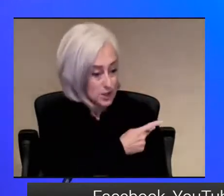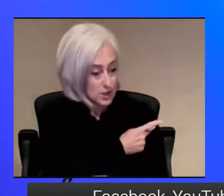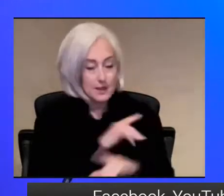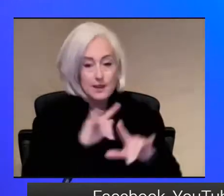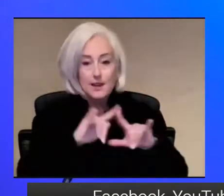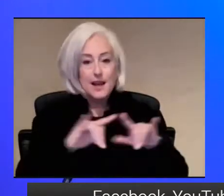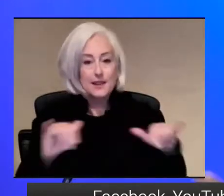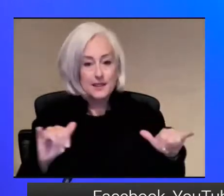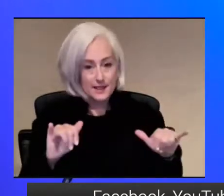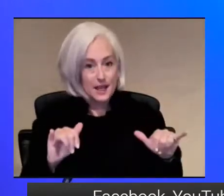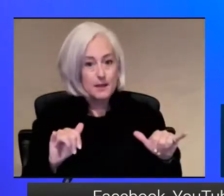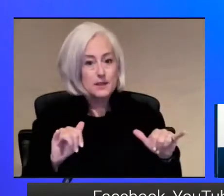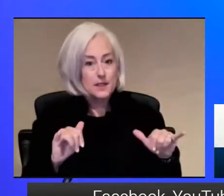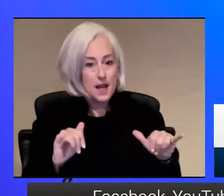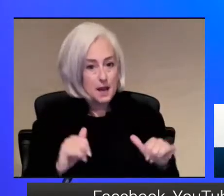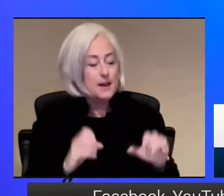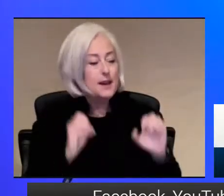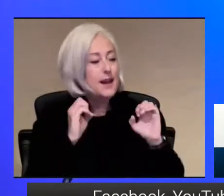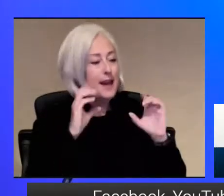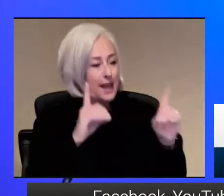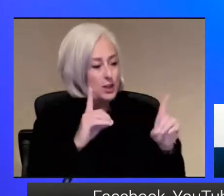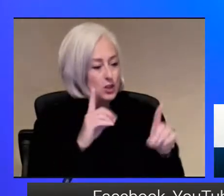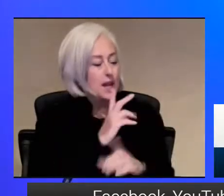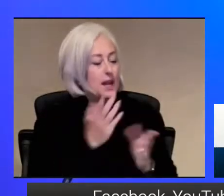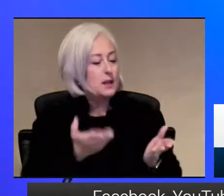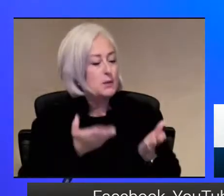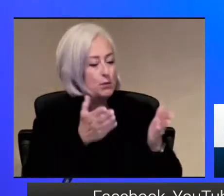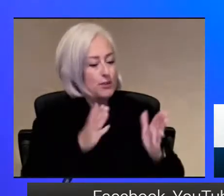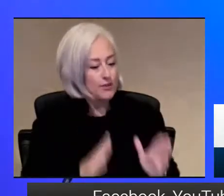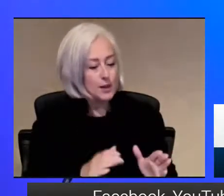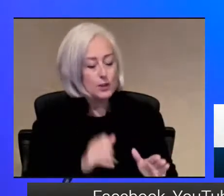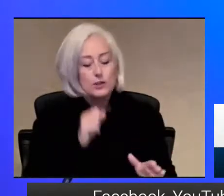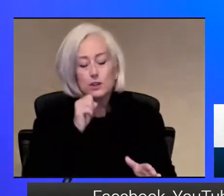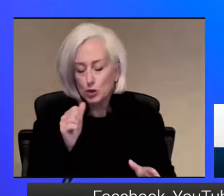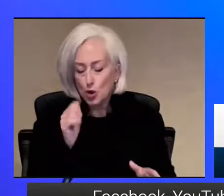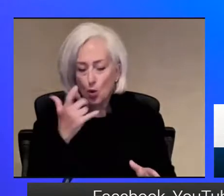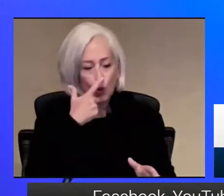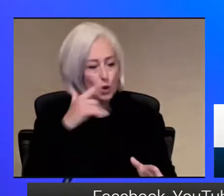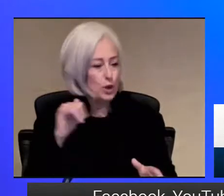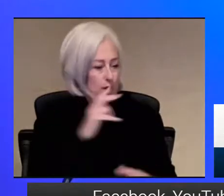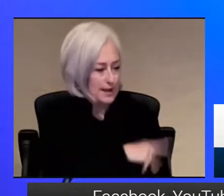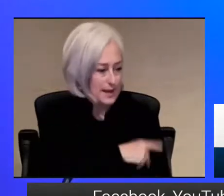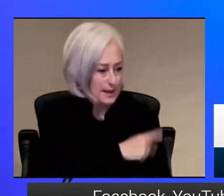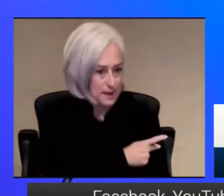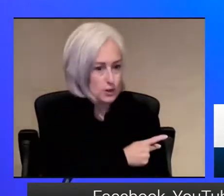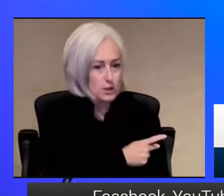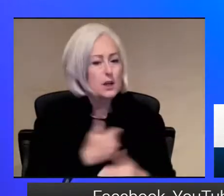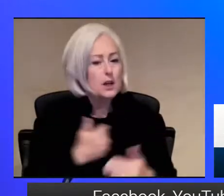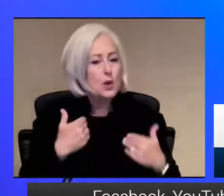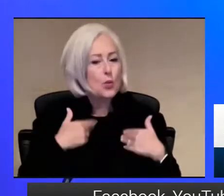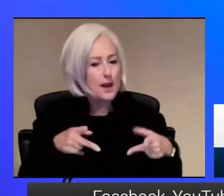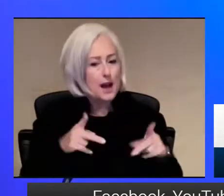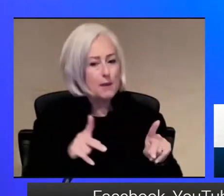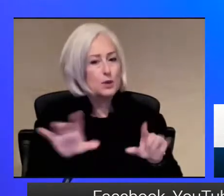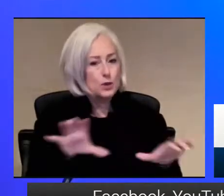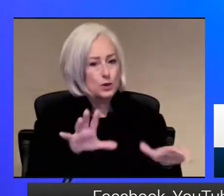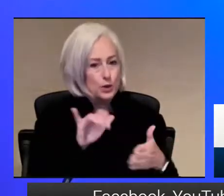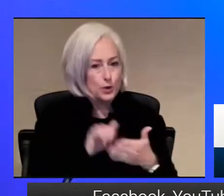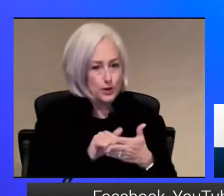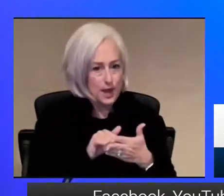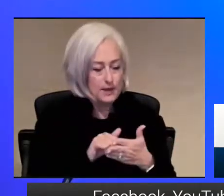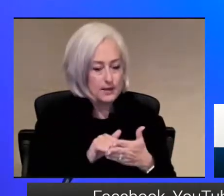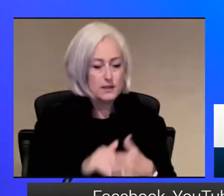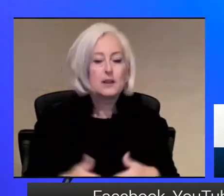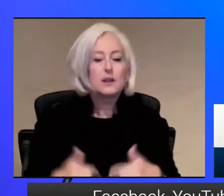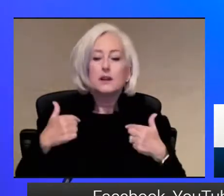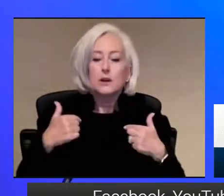look like the patients. And so there's an opportunity to do that. I think as a community engagement person that works with the community and talks to